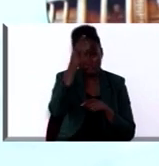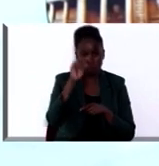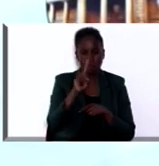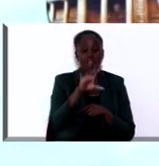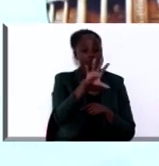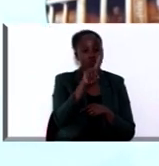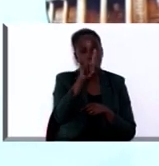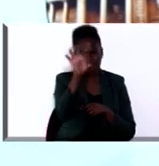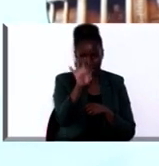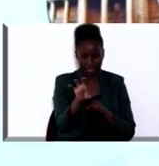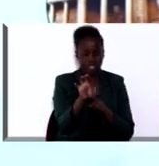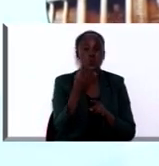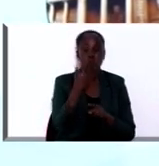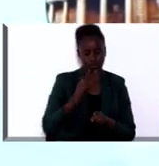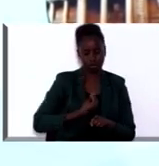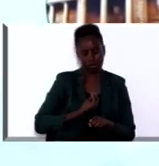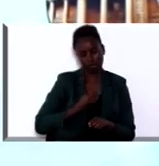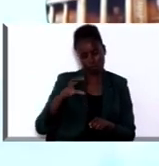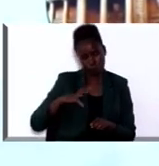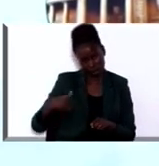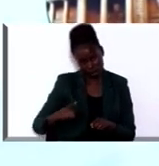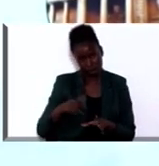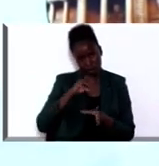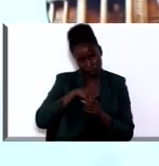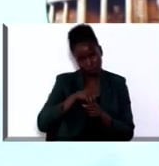the beneficiaries are young women in those.